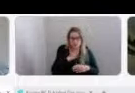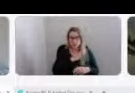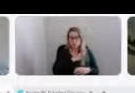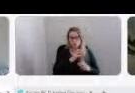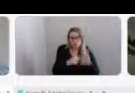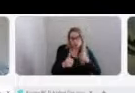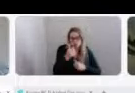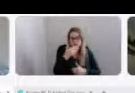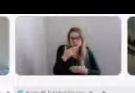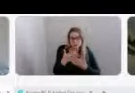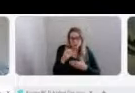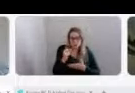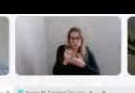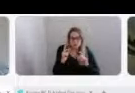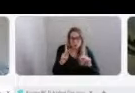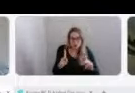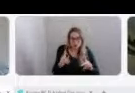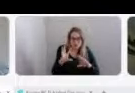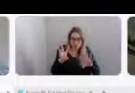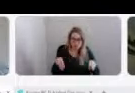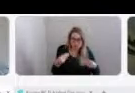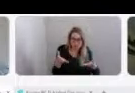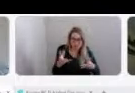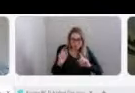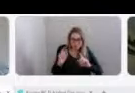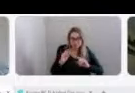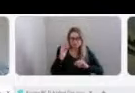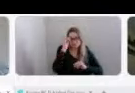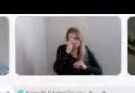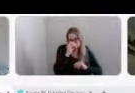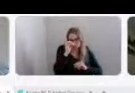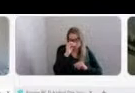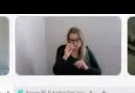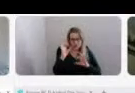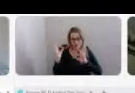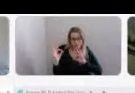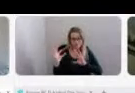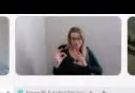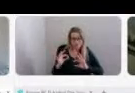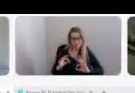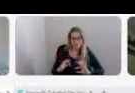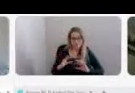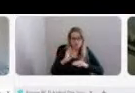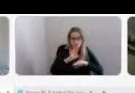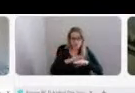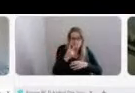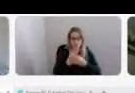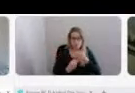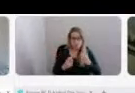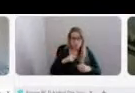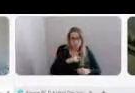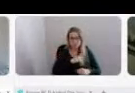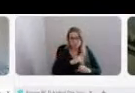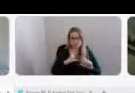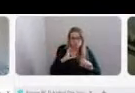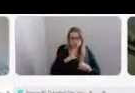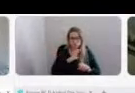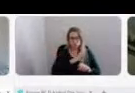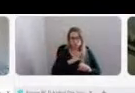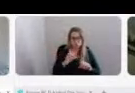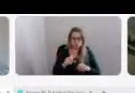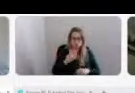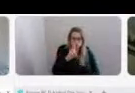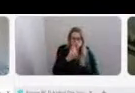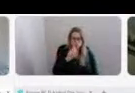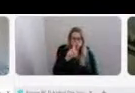opportunity to provide an input and provide and provide feedback on both the legislative and congressional redistricting